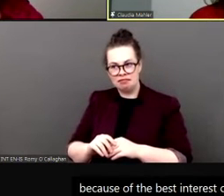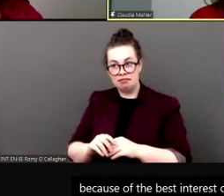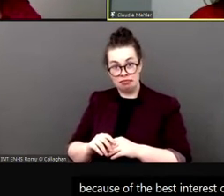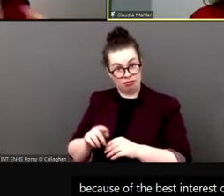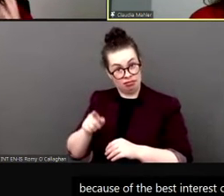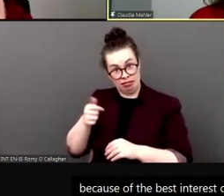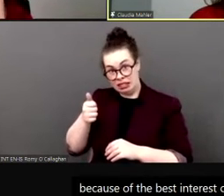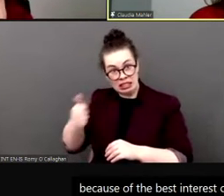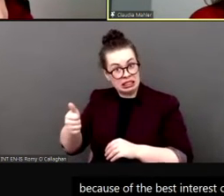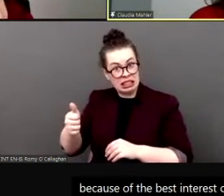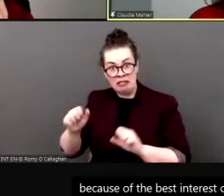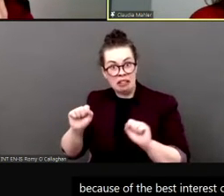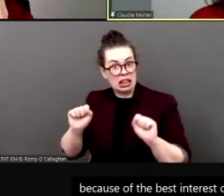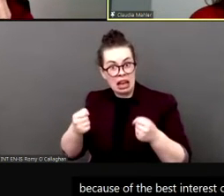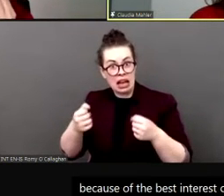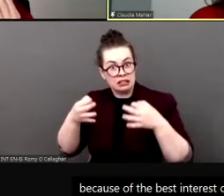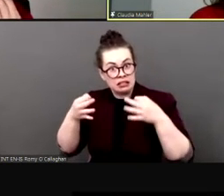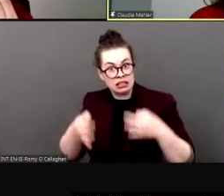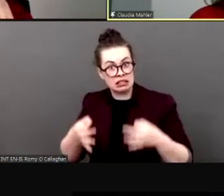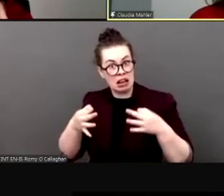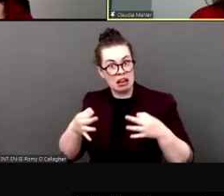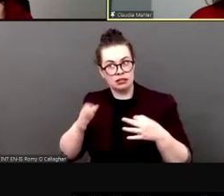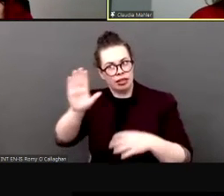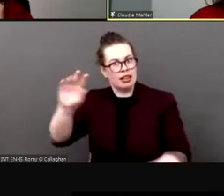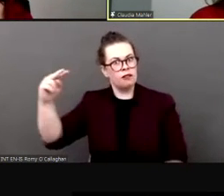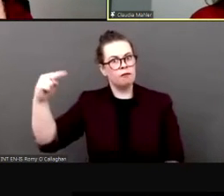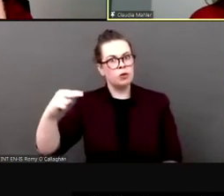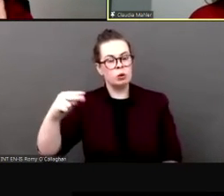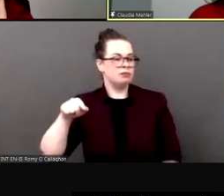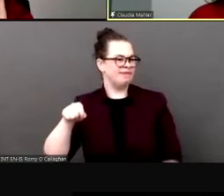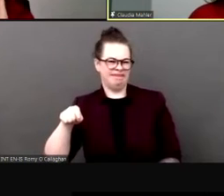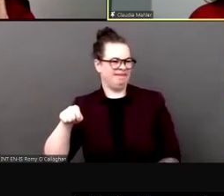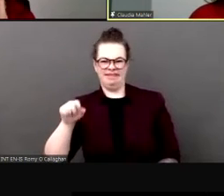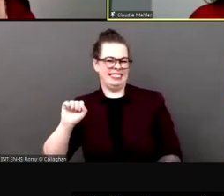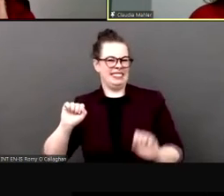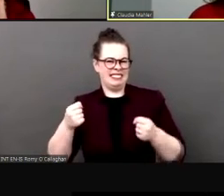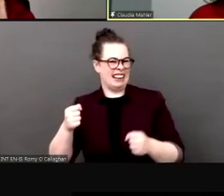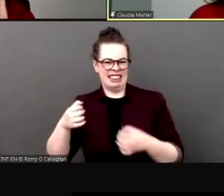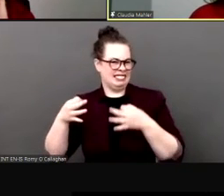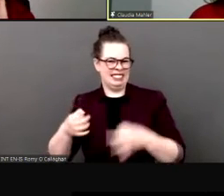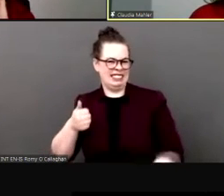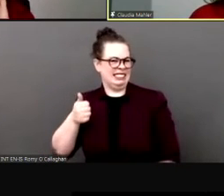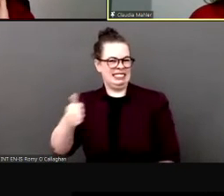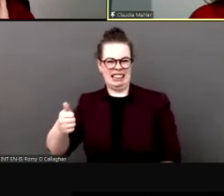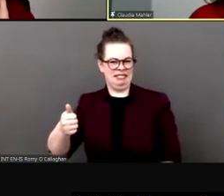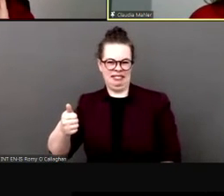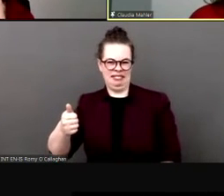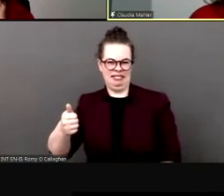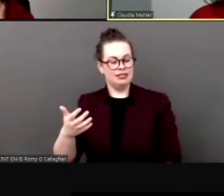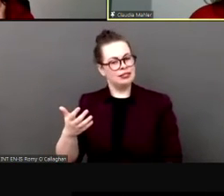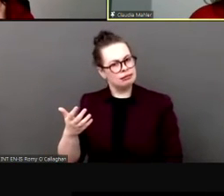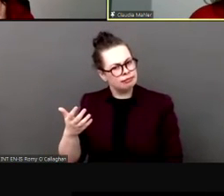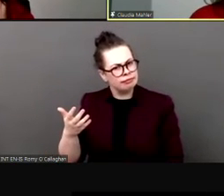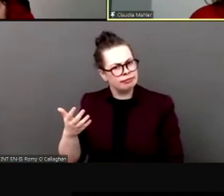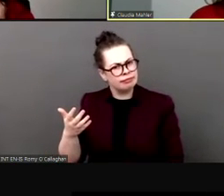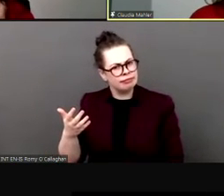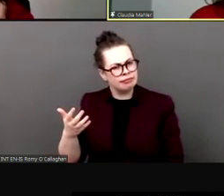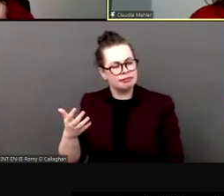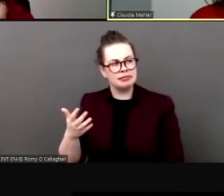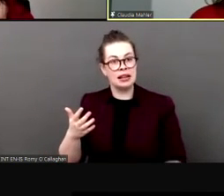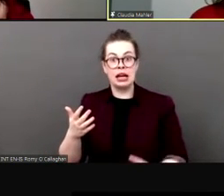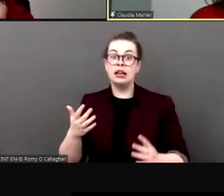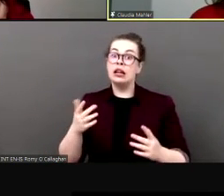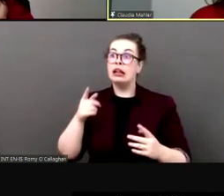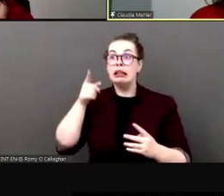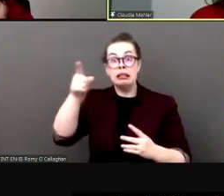their own, to make their own decisions. And it was not thought, as you already said, how can we assist this kind